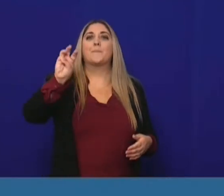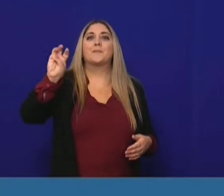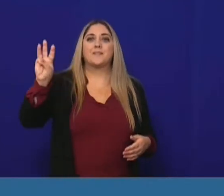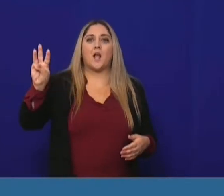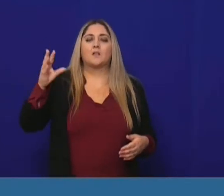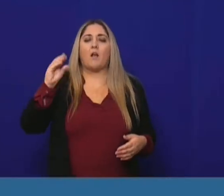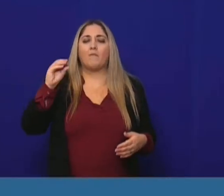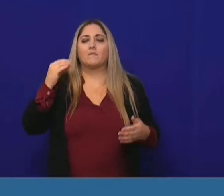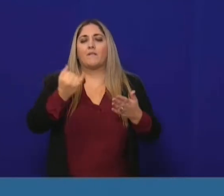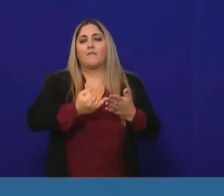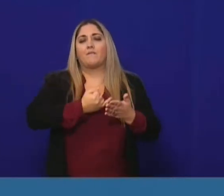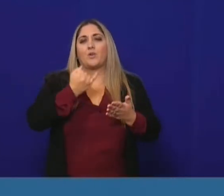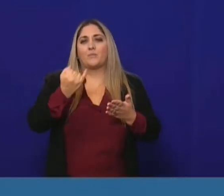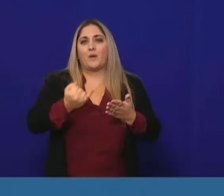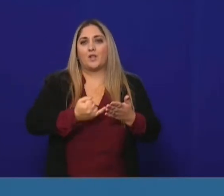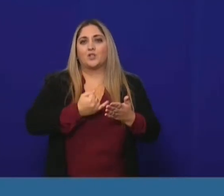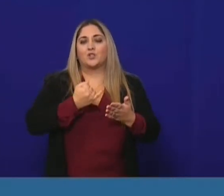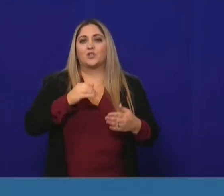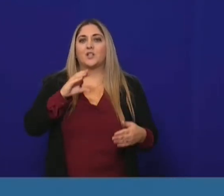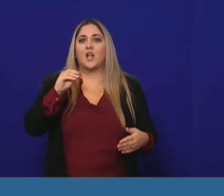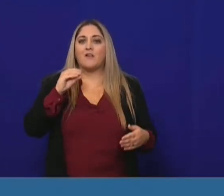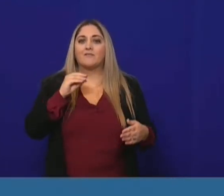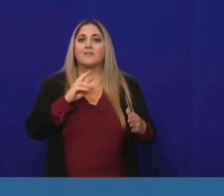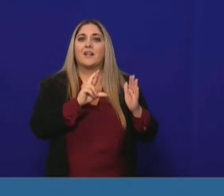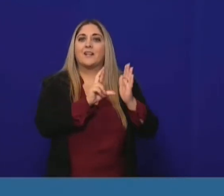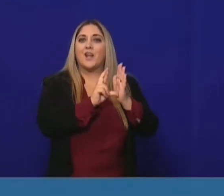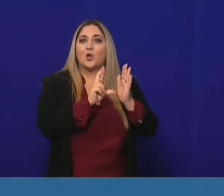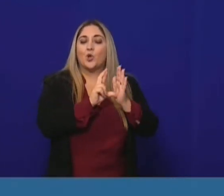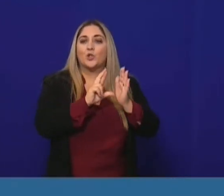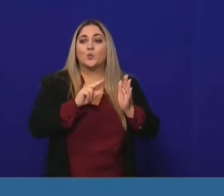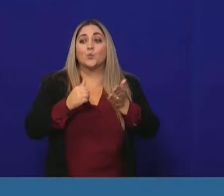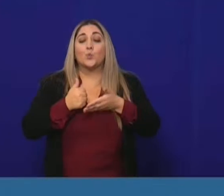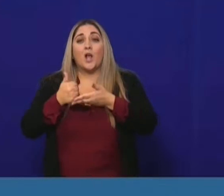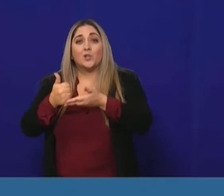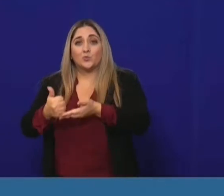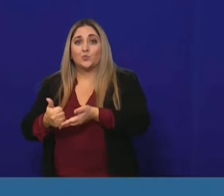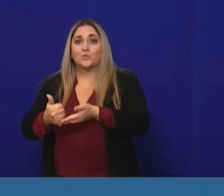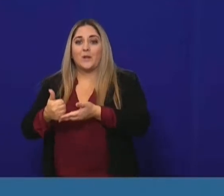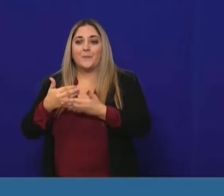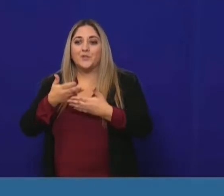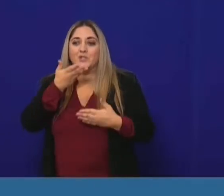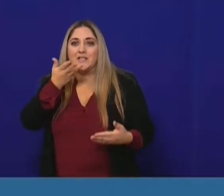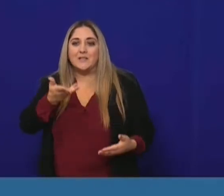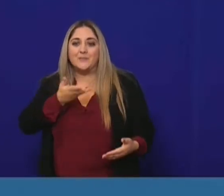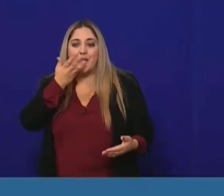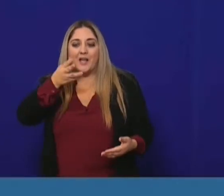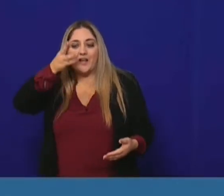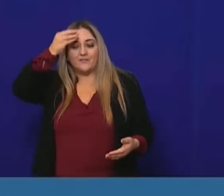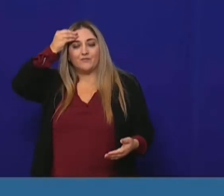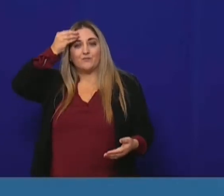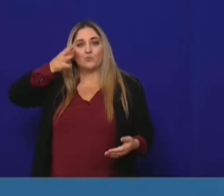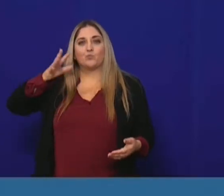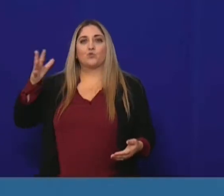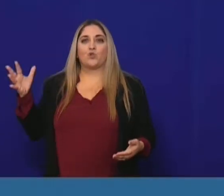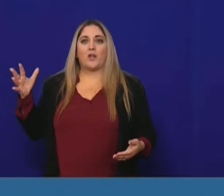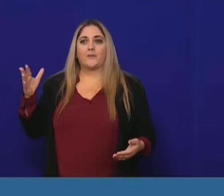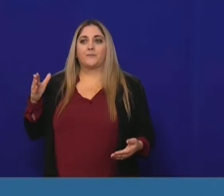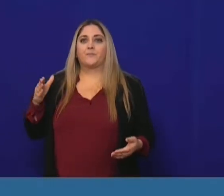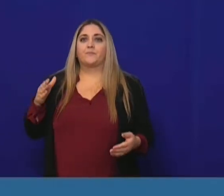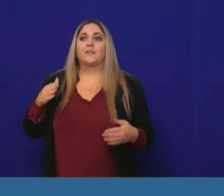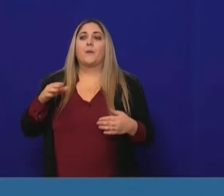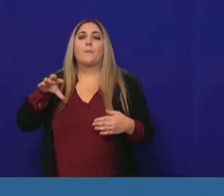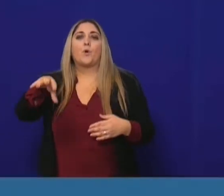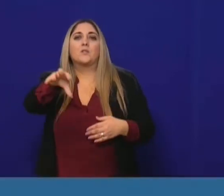ħafna informazzjoni, għandna ħafna standards hemmhekk ukoll ippubblikati ta' kwalinkwa postijiet li huma